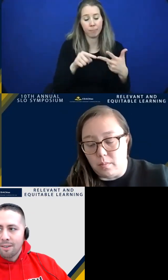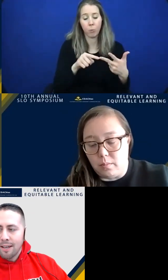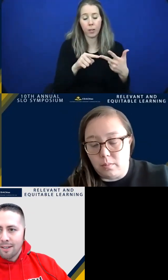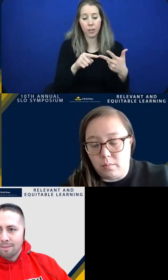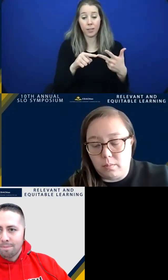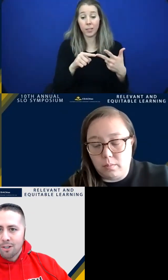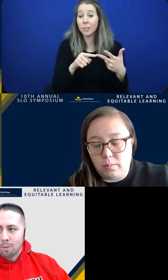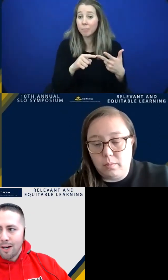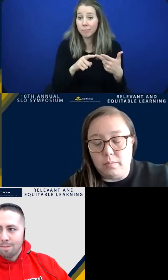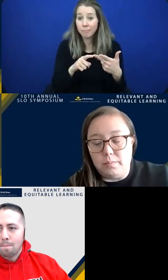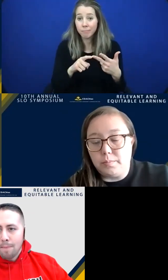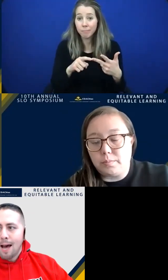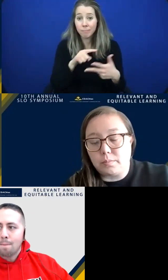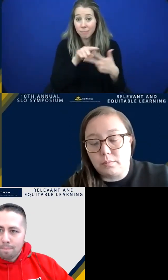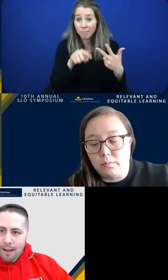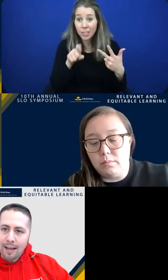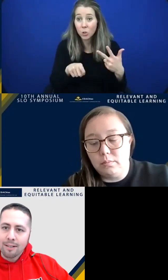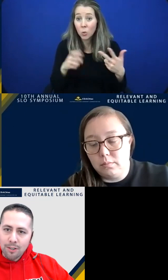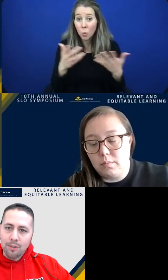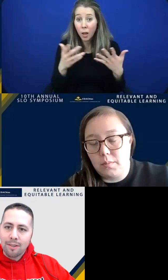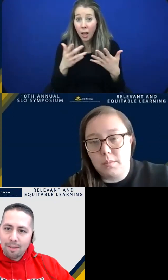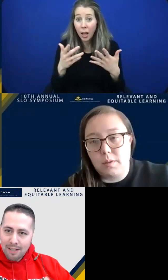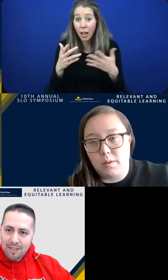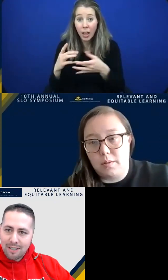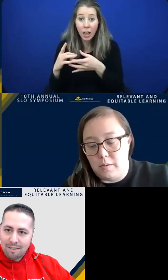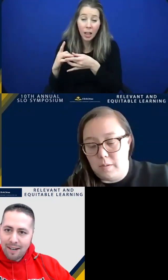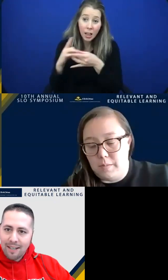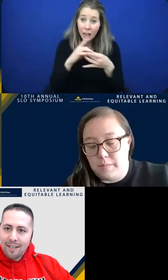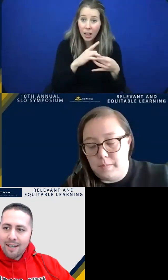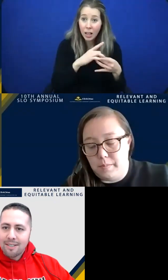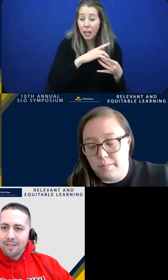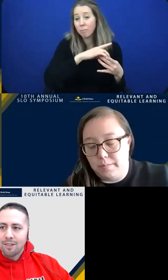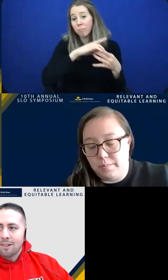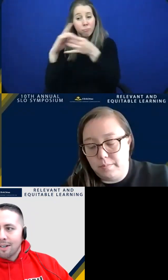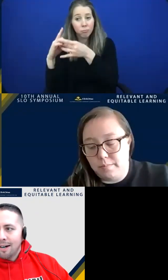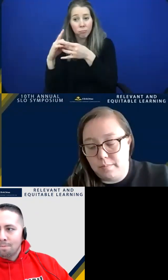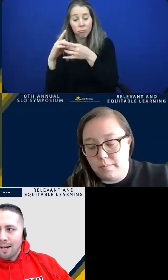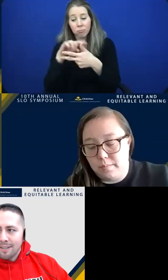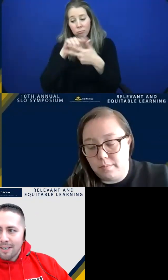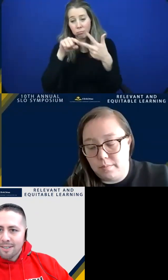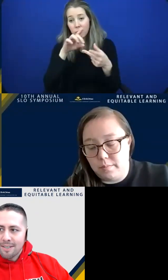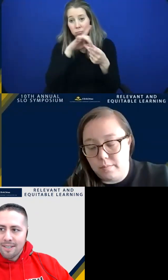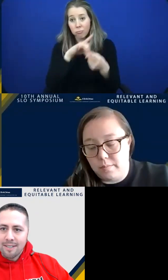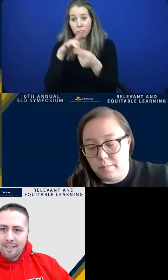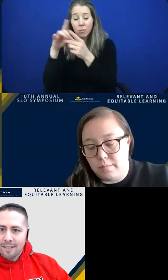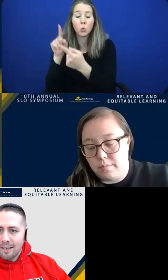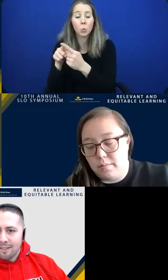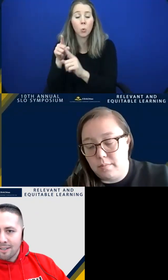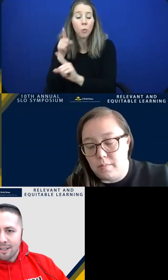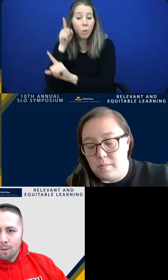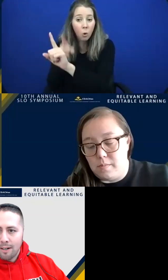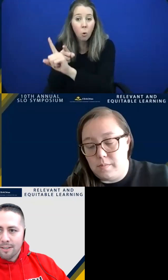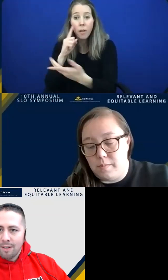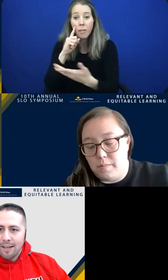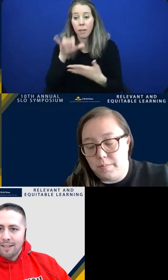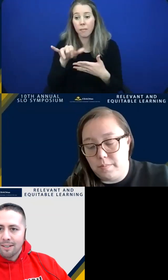at the end of the day, they should map back to the mission, right? And so I think that just necessitates like just